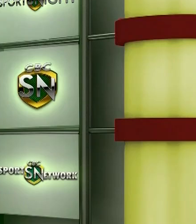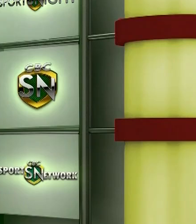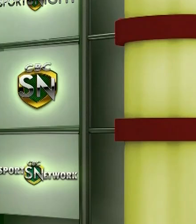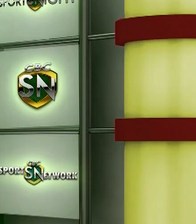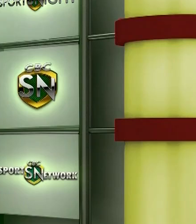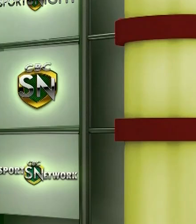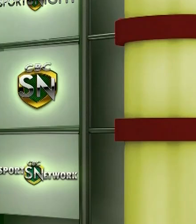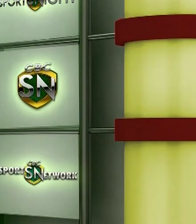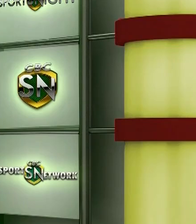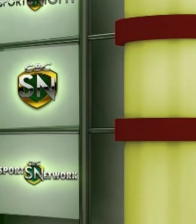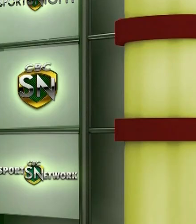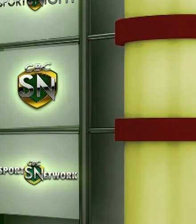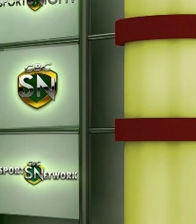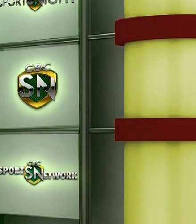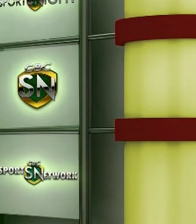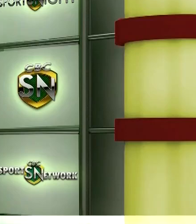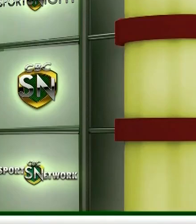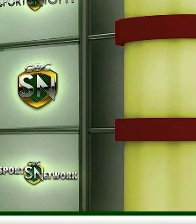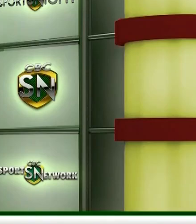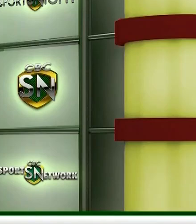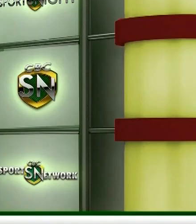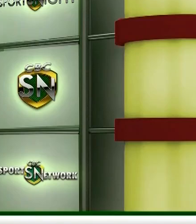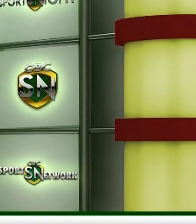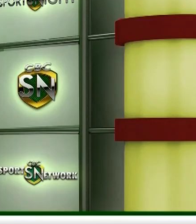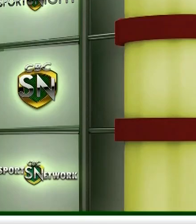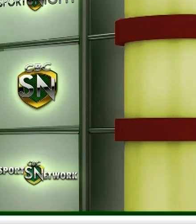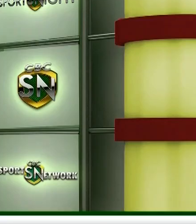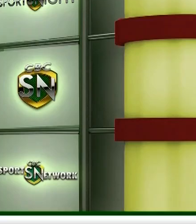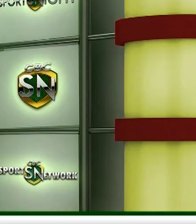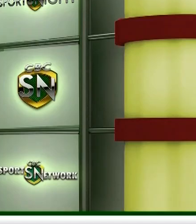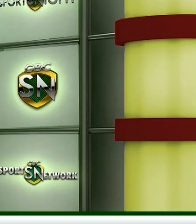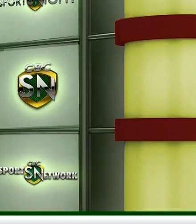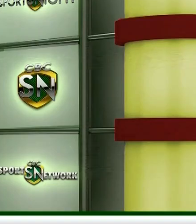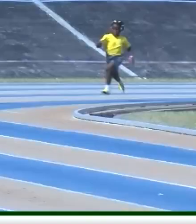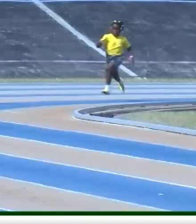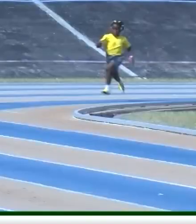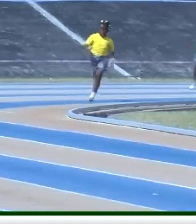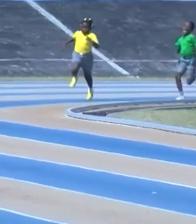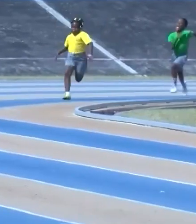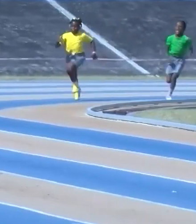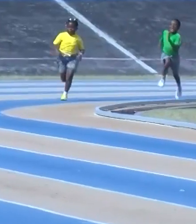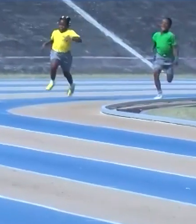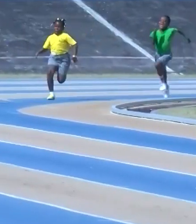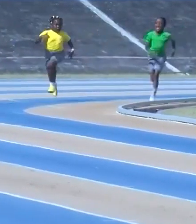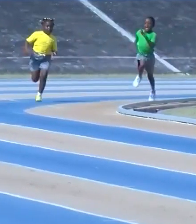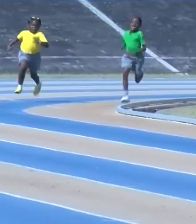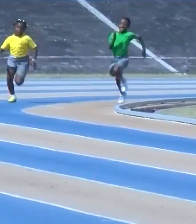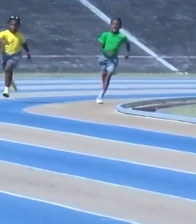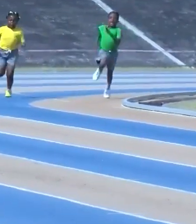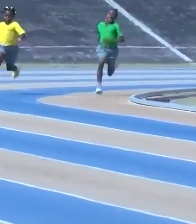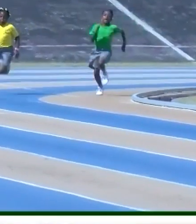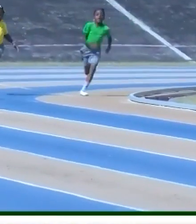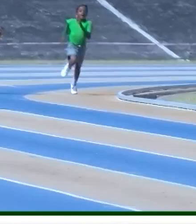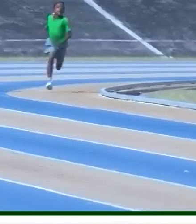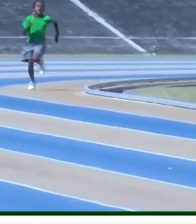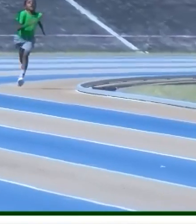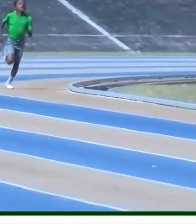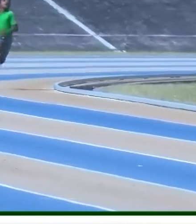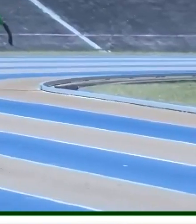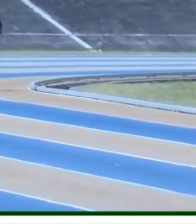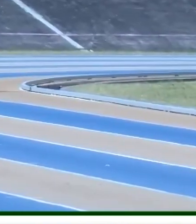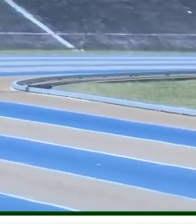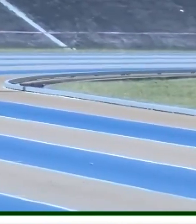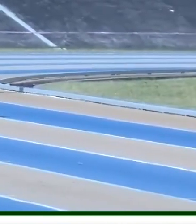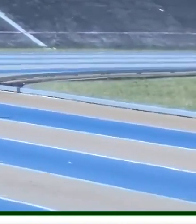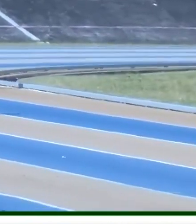itself for a hectic 2023 schools track and field season. Speaking to CBC, Director of Sports at the NSC, Neil Murrow,